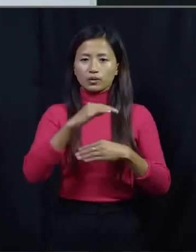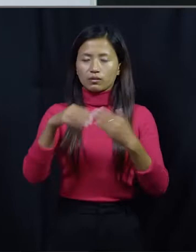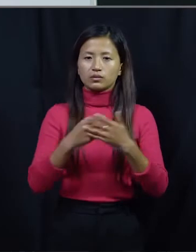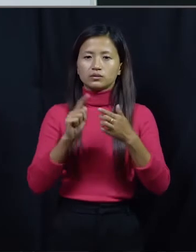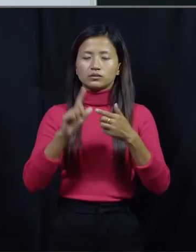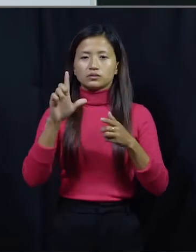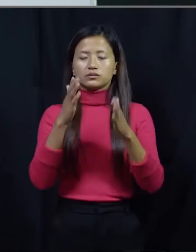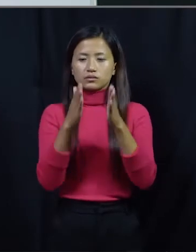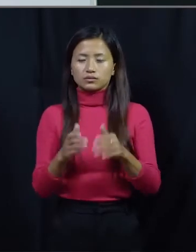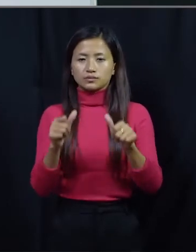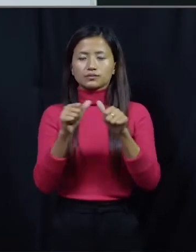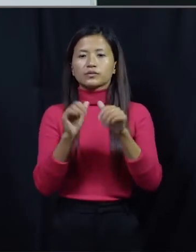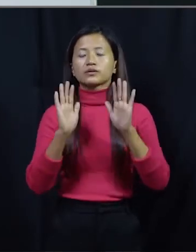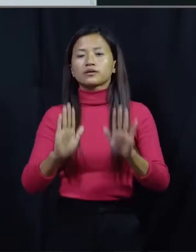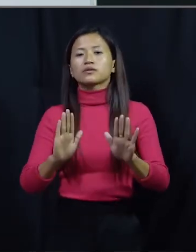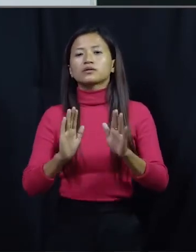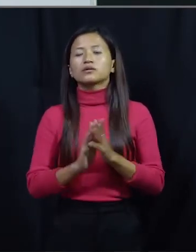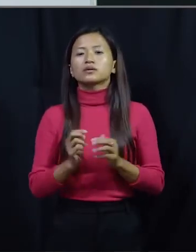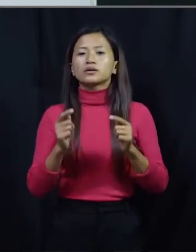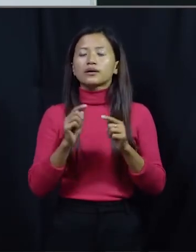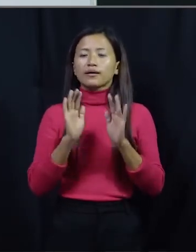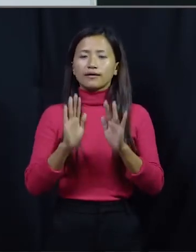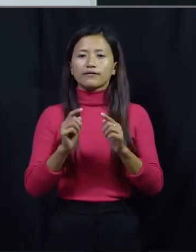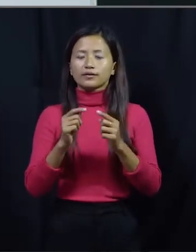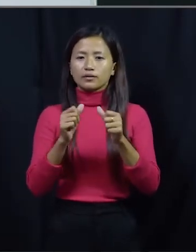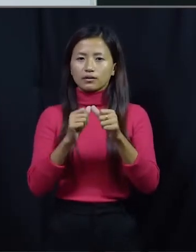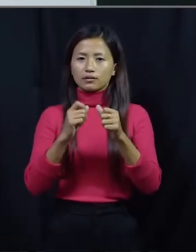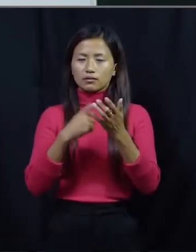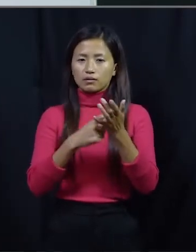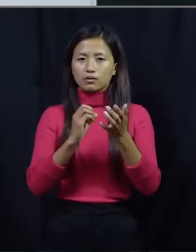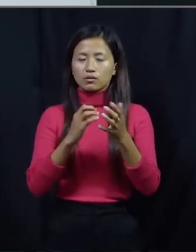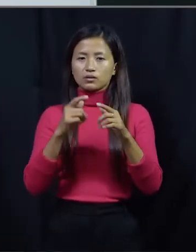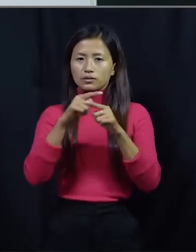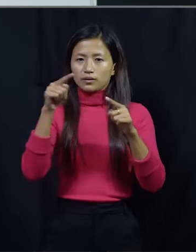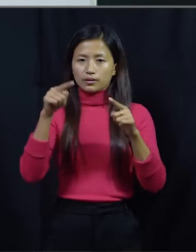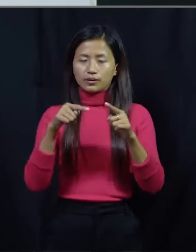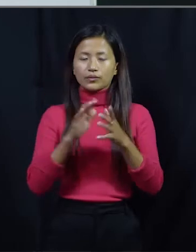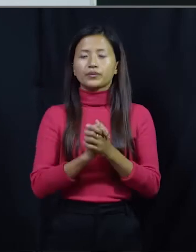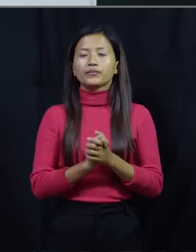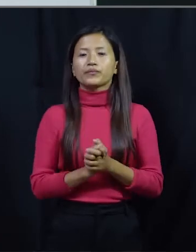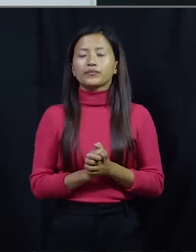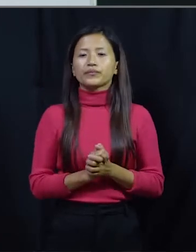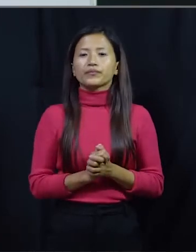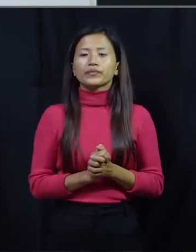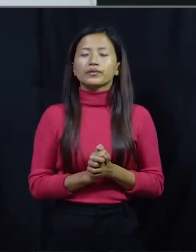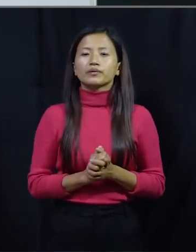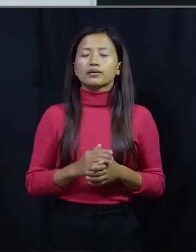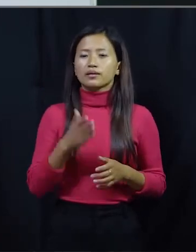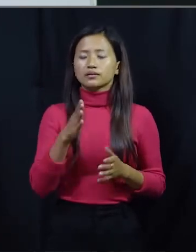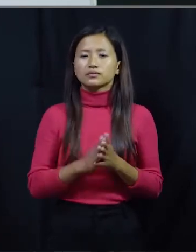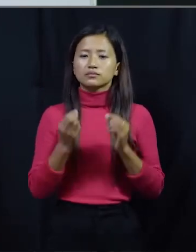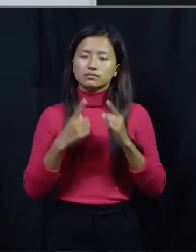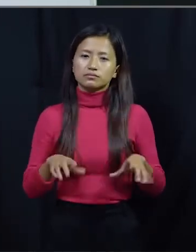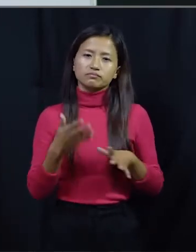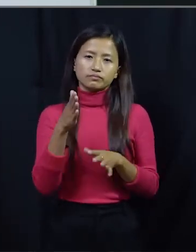elements in set A is having an arrow, that is, it is related with some element in the codomain, right? So nothing is left out, no